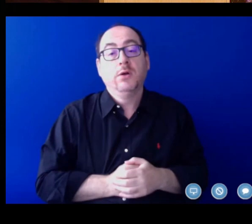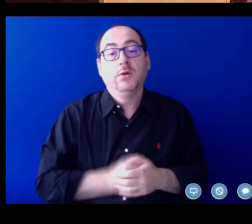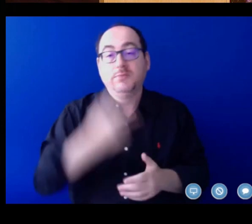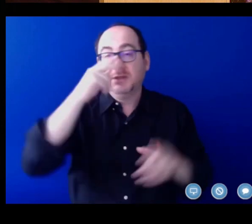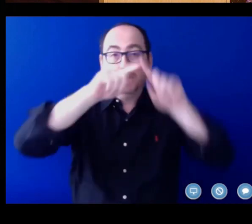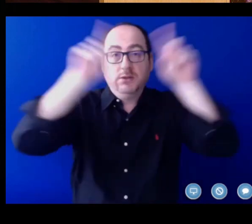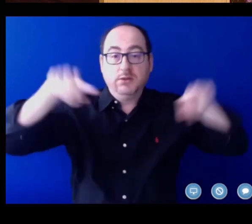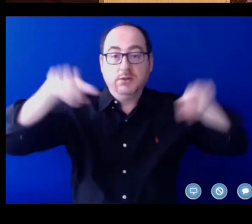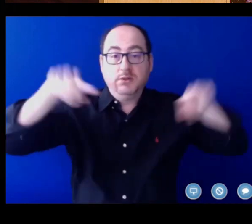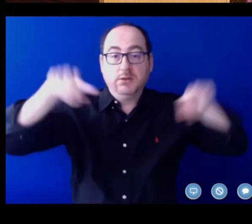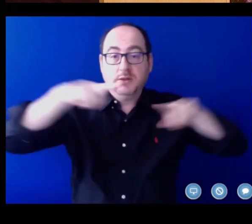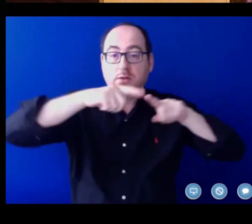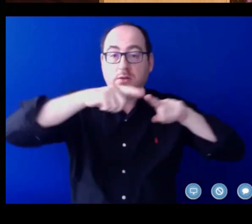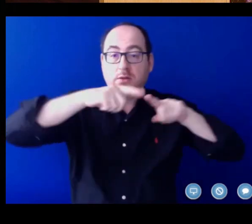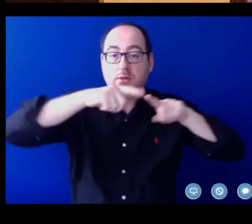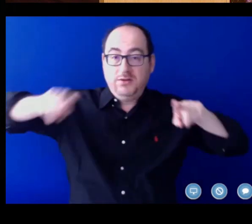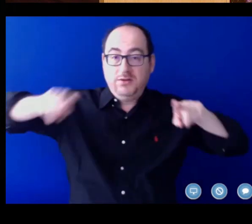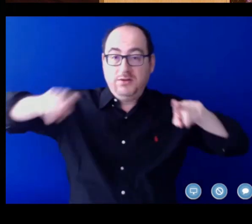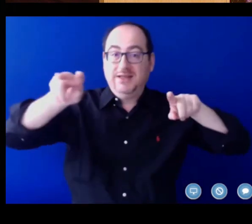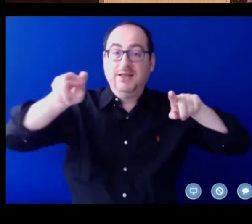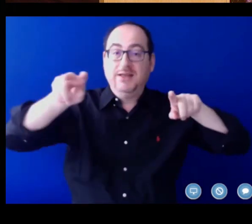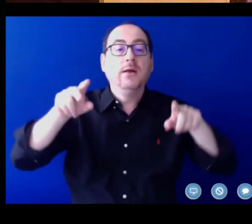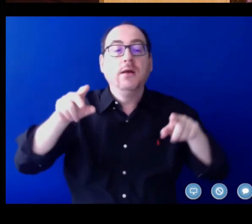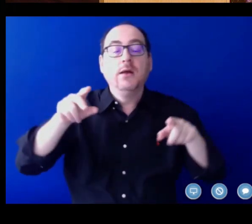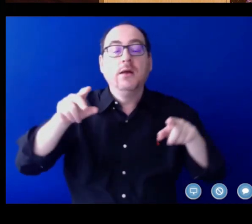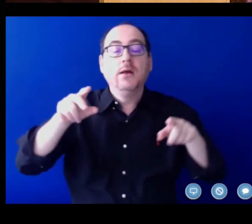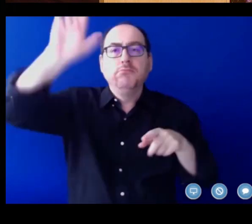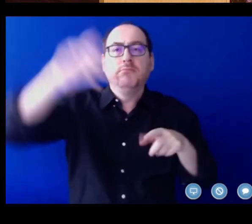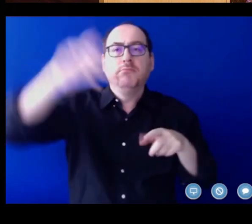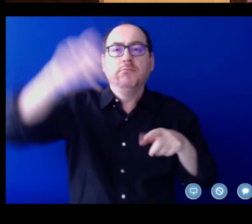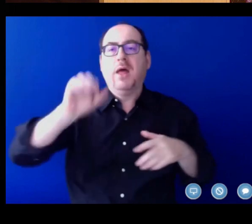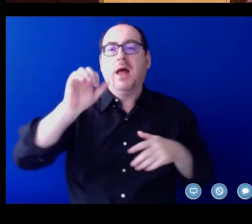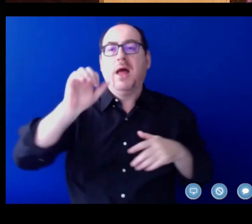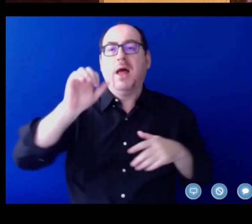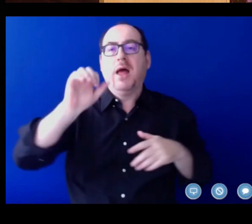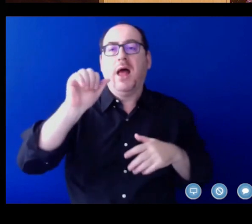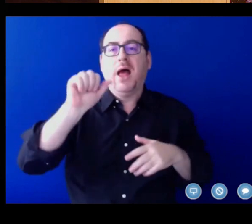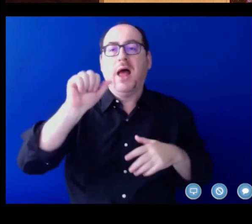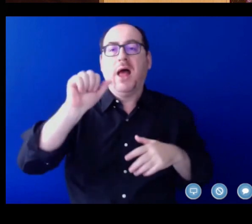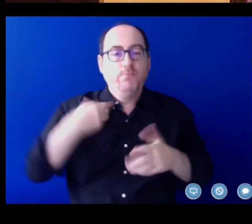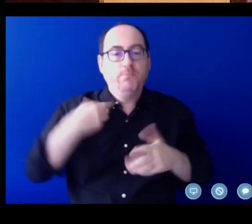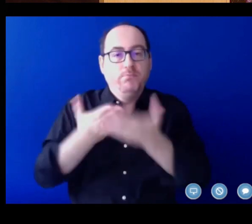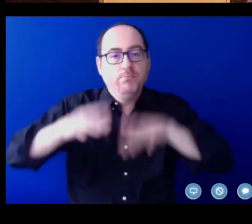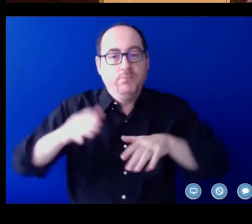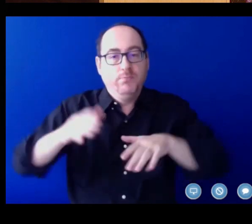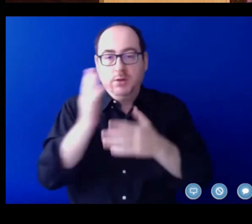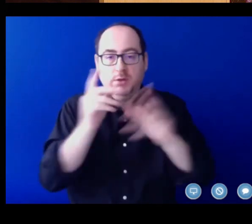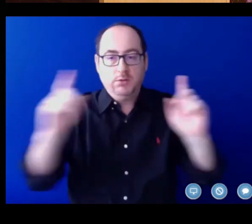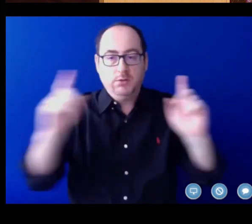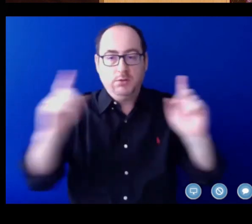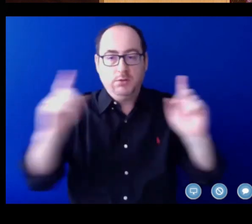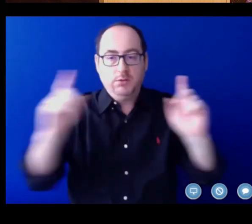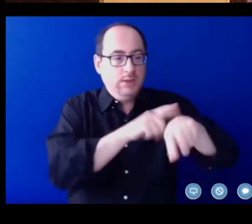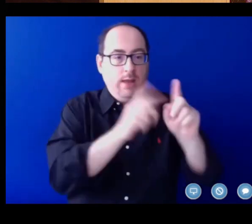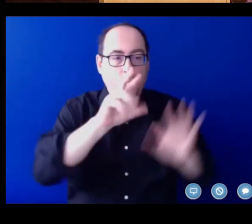this diagram shows asylum applications to the EU between 2008 and 2018. As I mentioned,